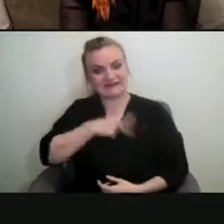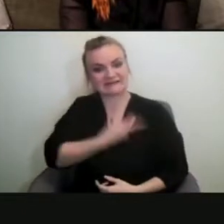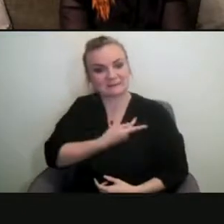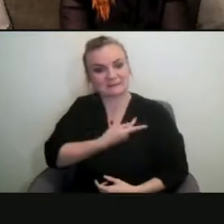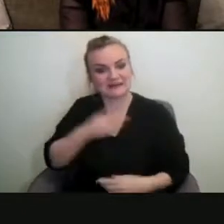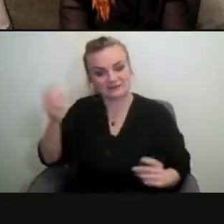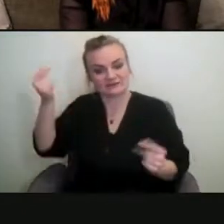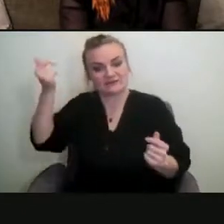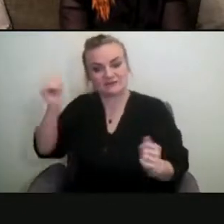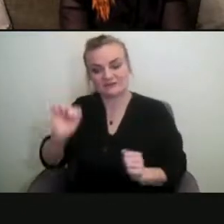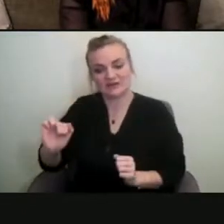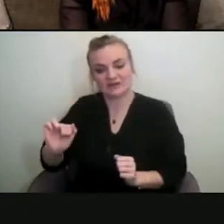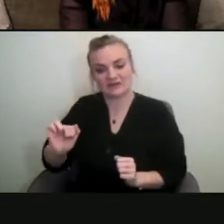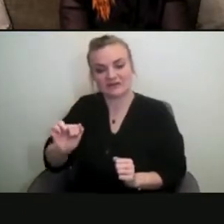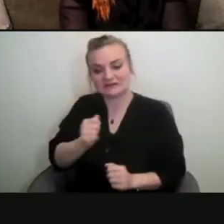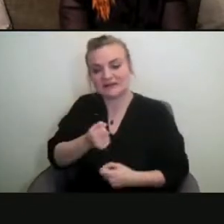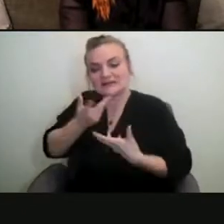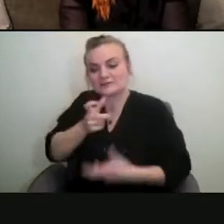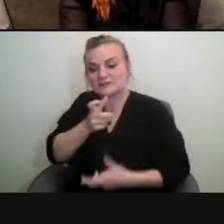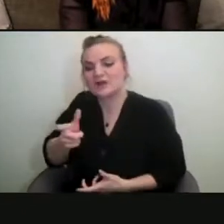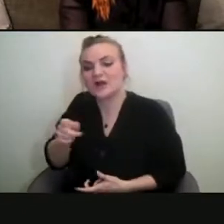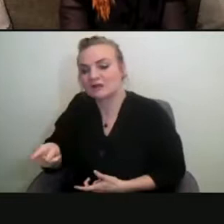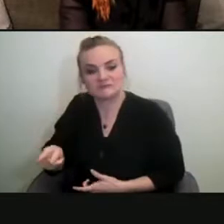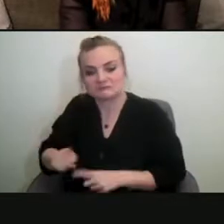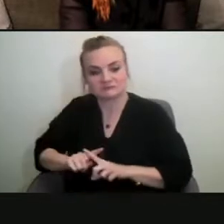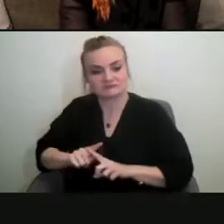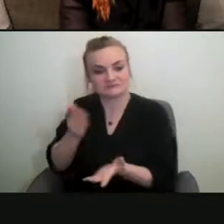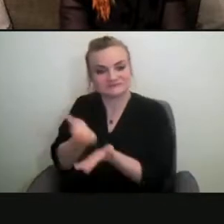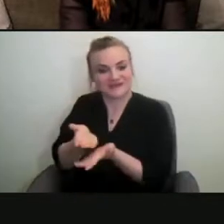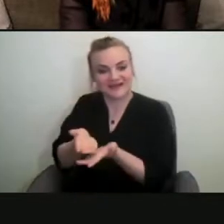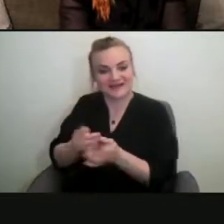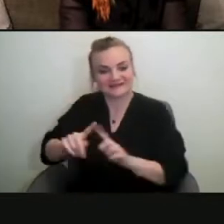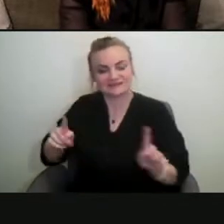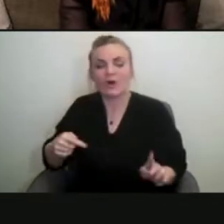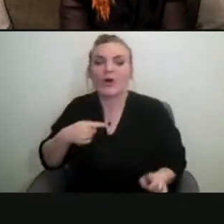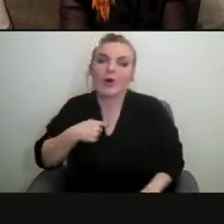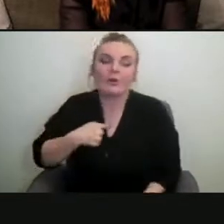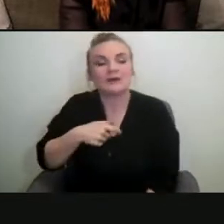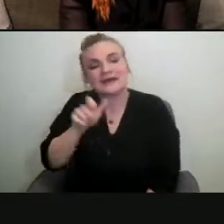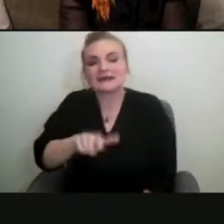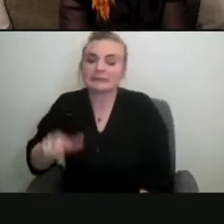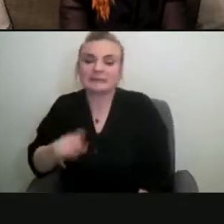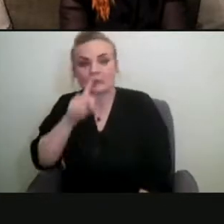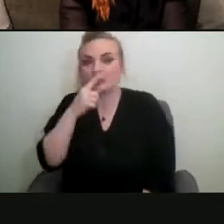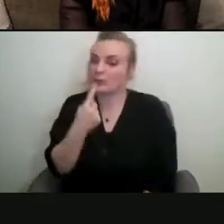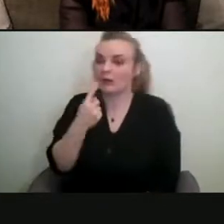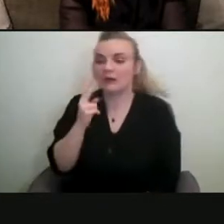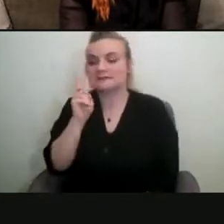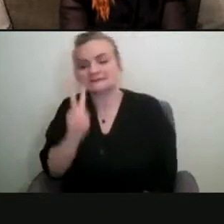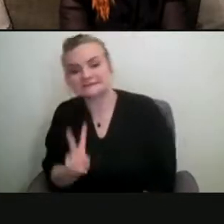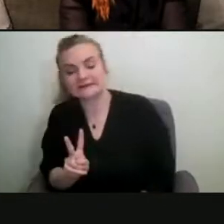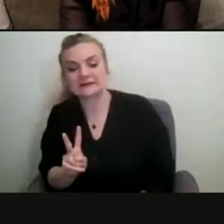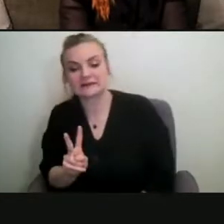that, but many people say, "Oh, people who can't see." I think that we need to